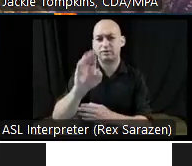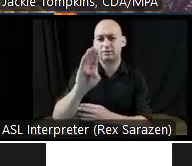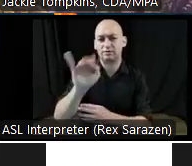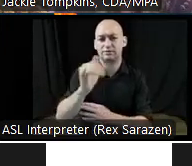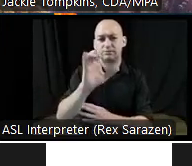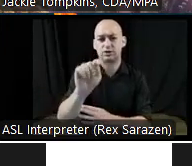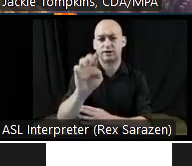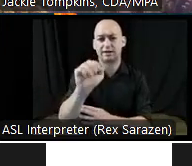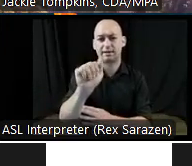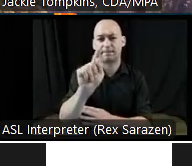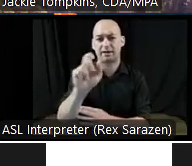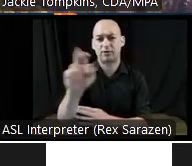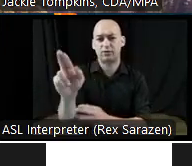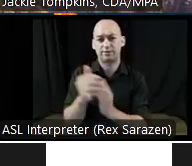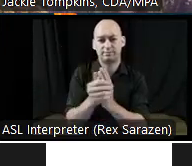to this committee.